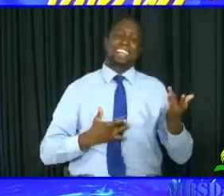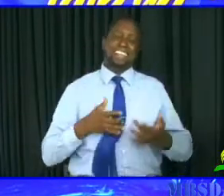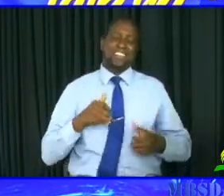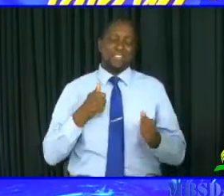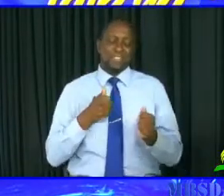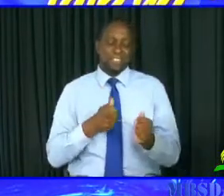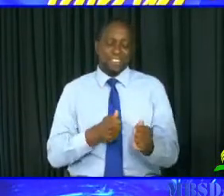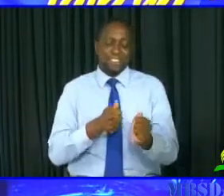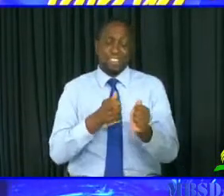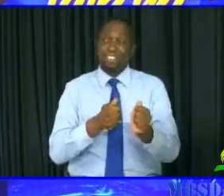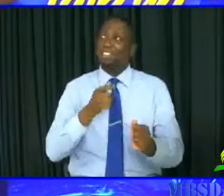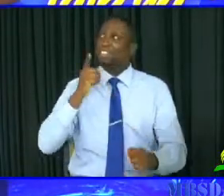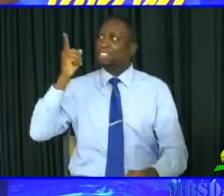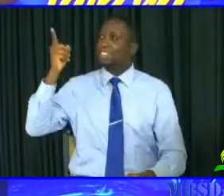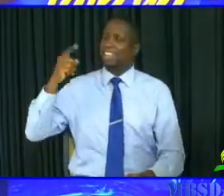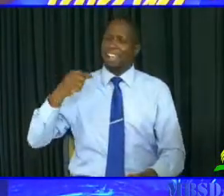Thee.